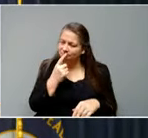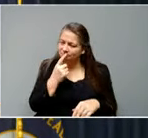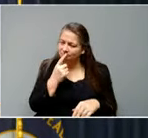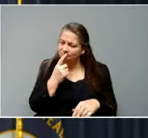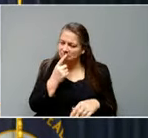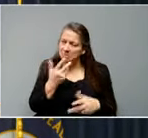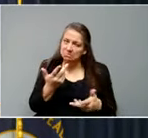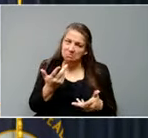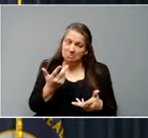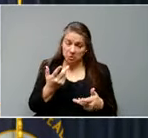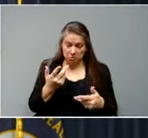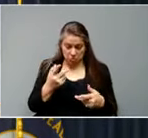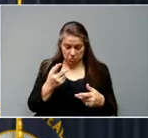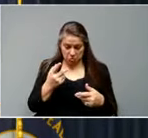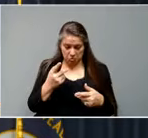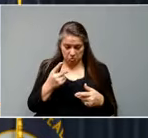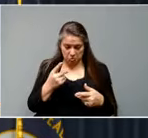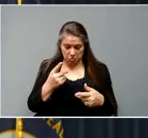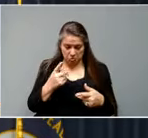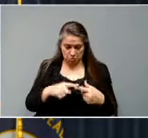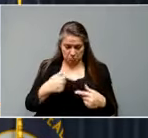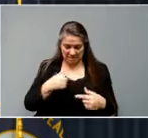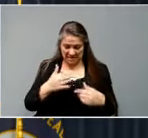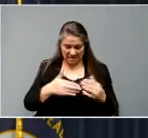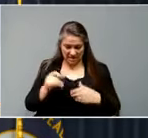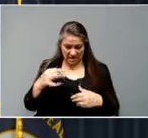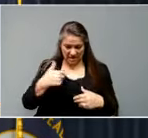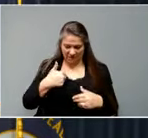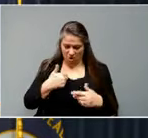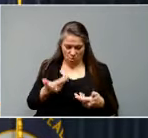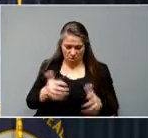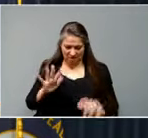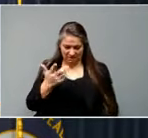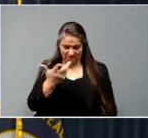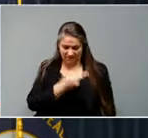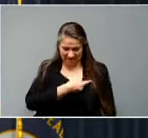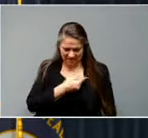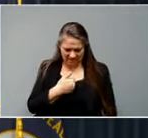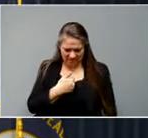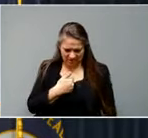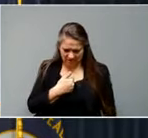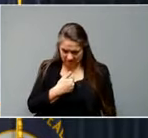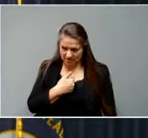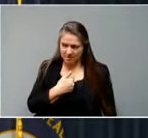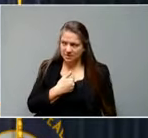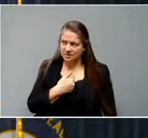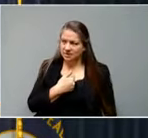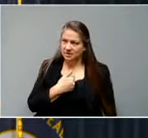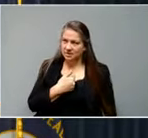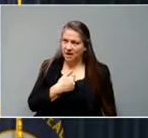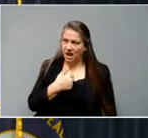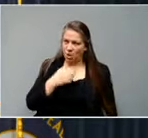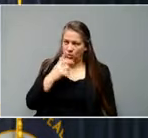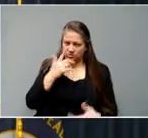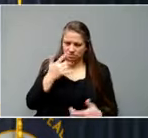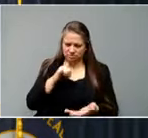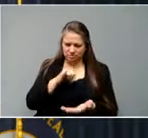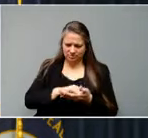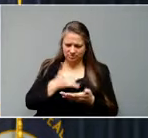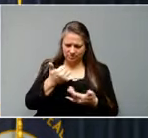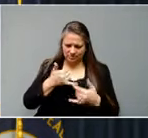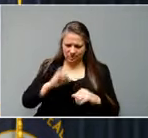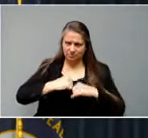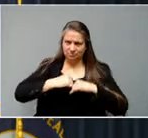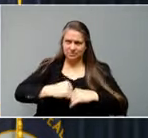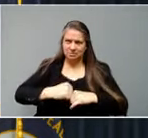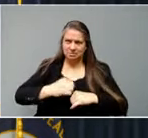to me, even if I hadn't been vaccinated, it would be, what is everything I can do to protect this child, provided that I